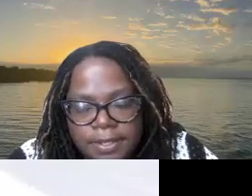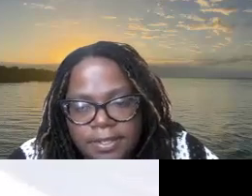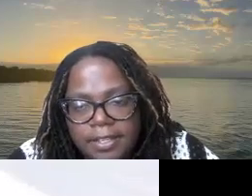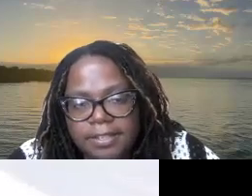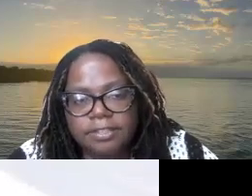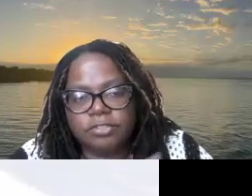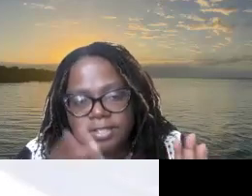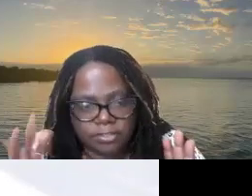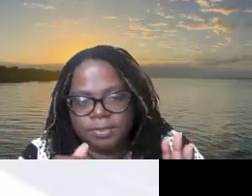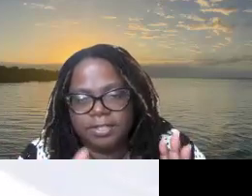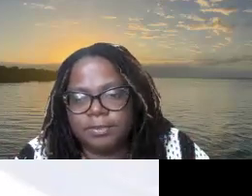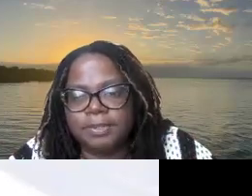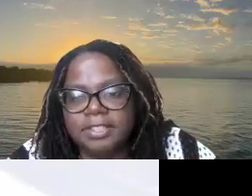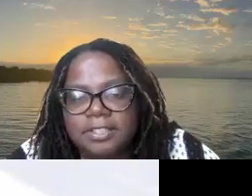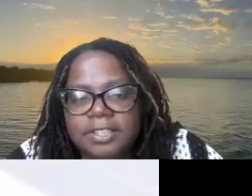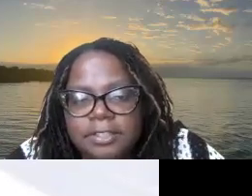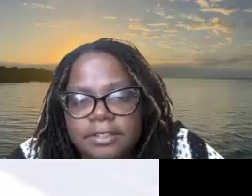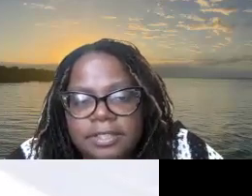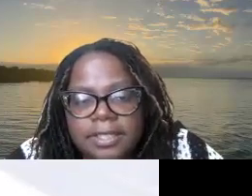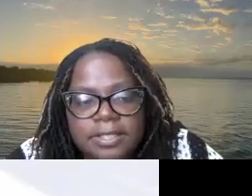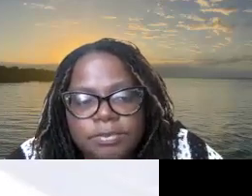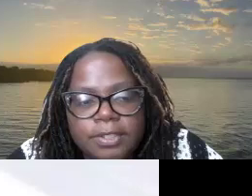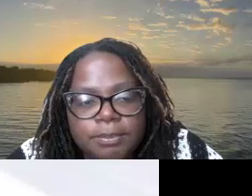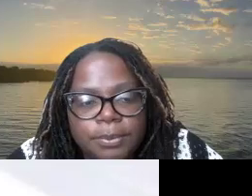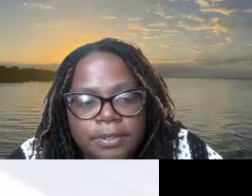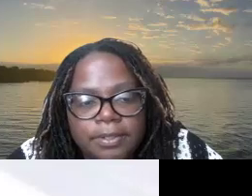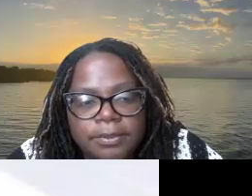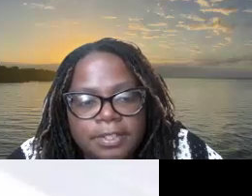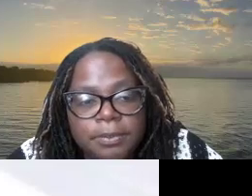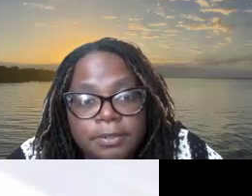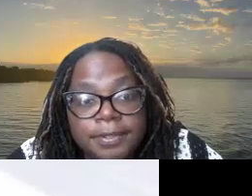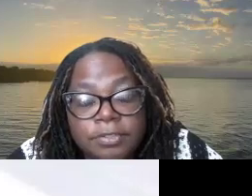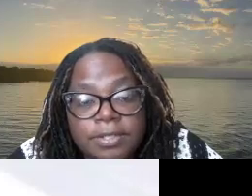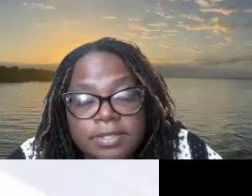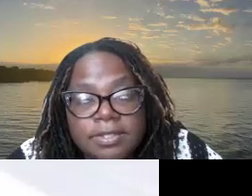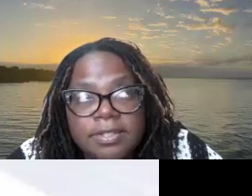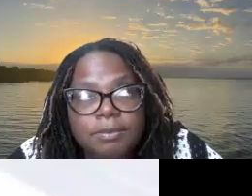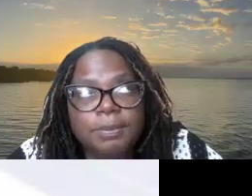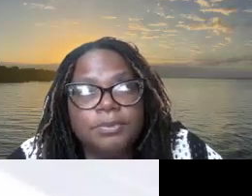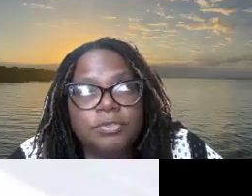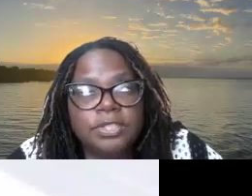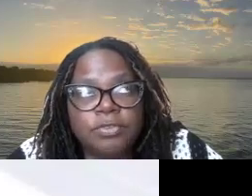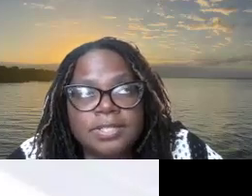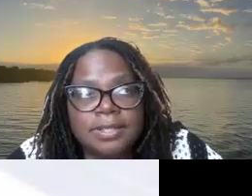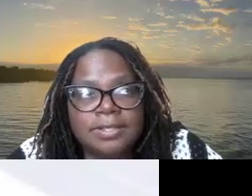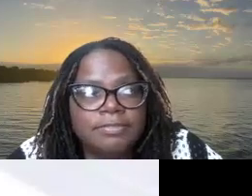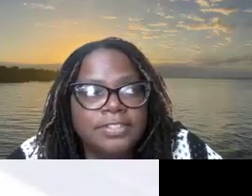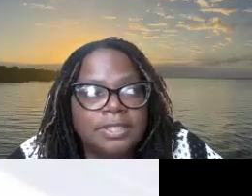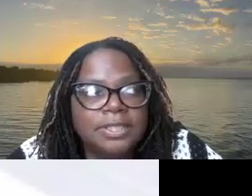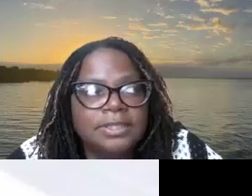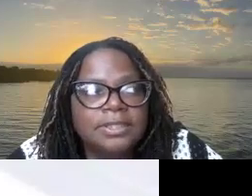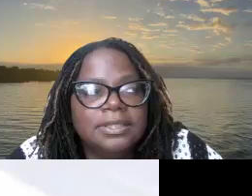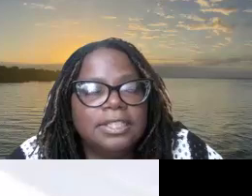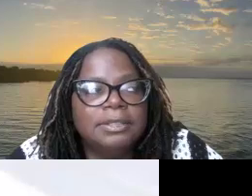show up. And then trust should be another bullet in here. And that's really important. I do a lot of work around trust. People treat trust like